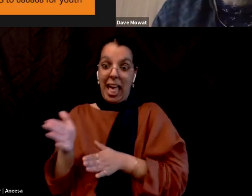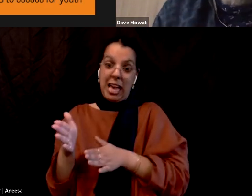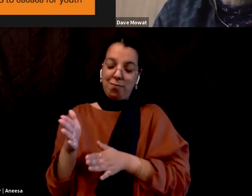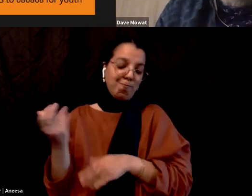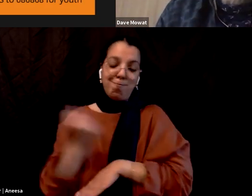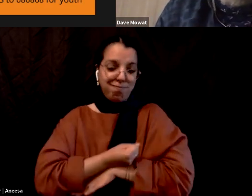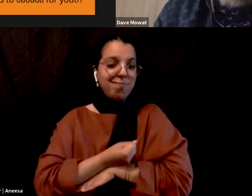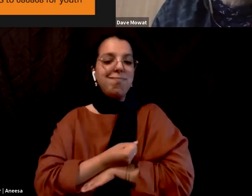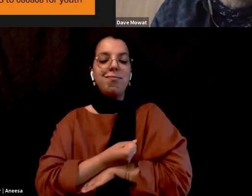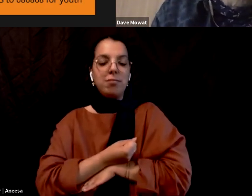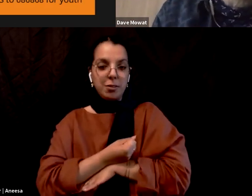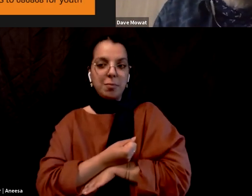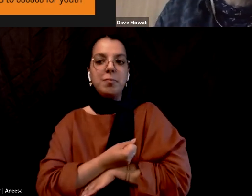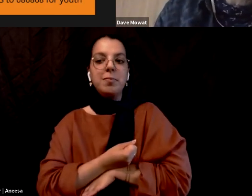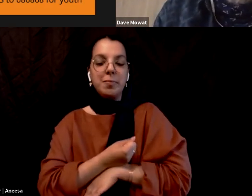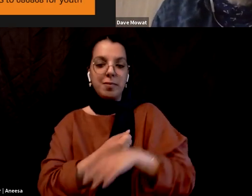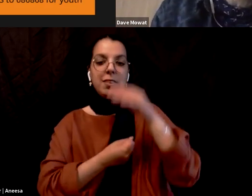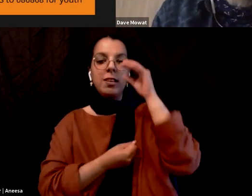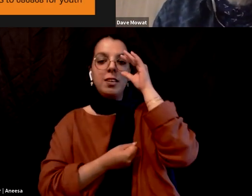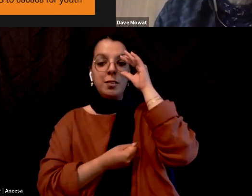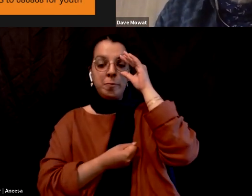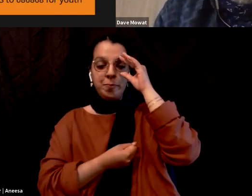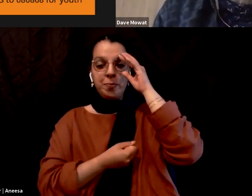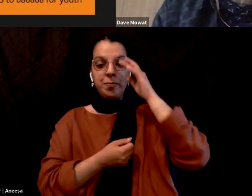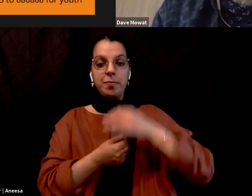failed. And then we see